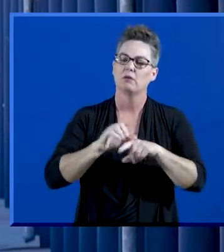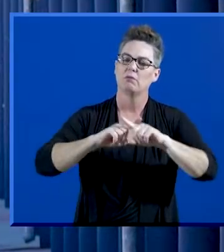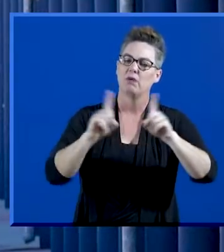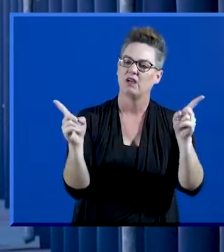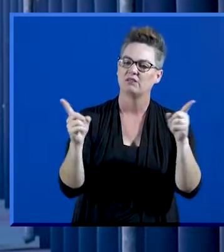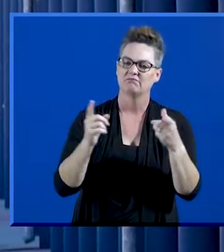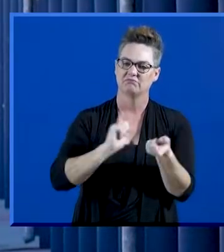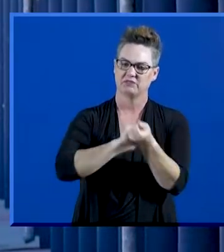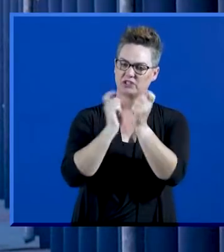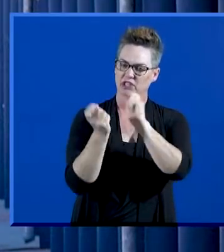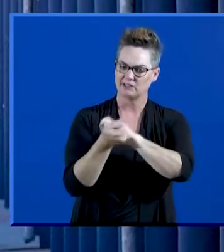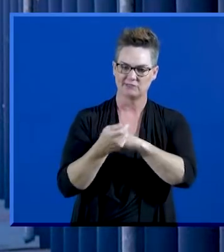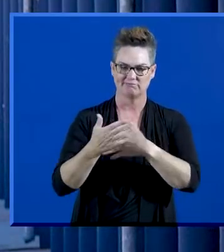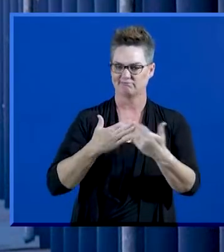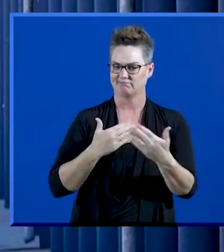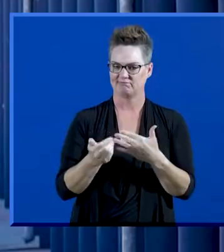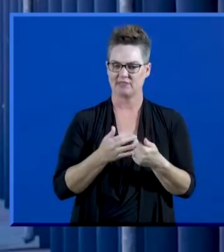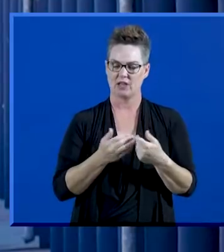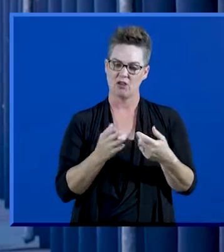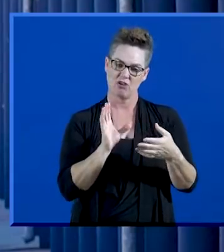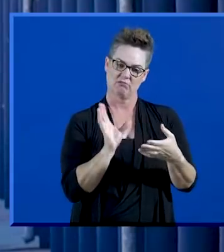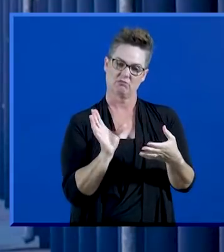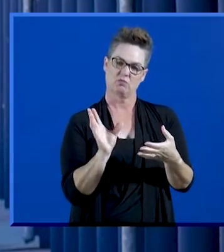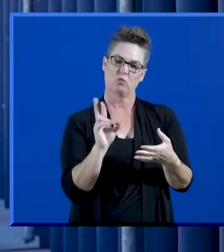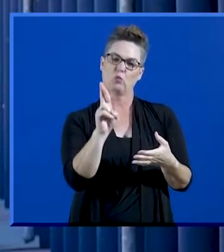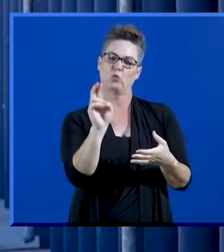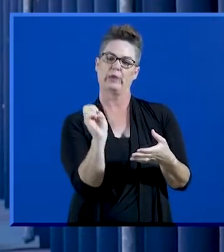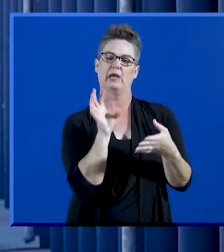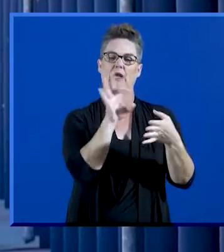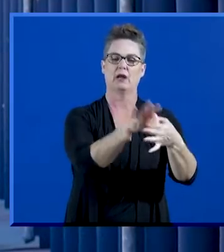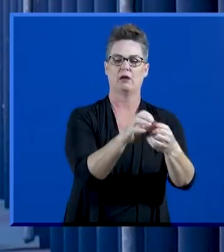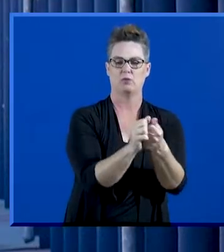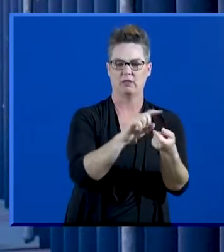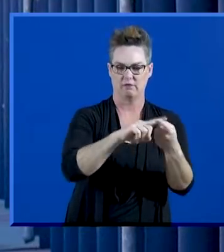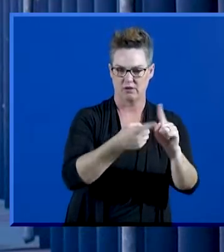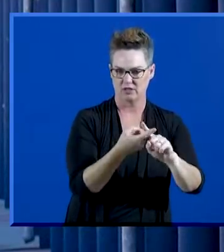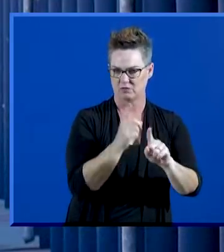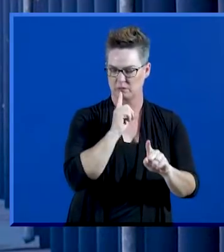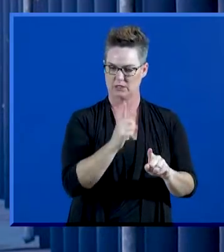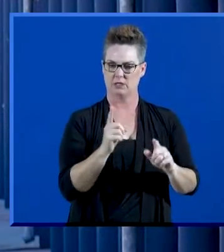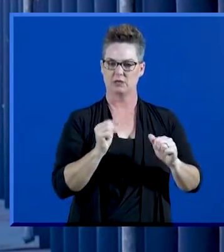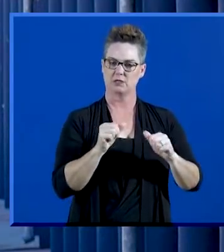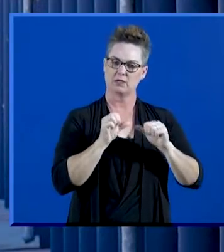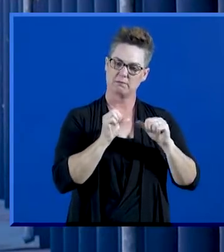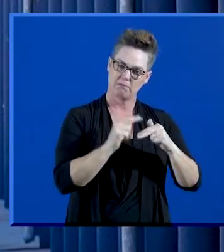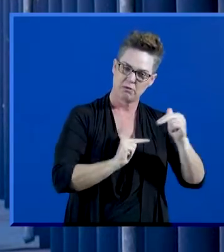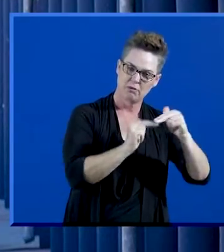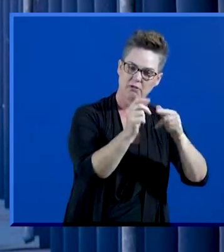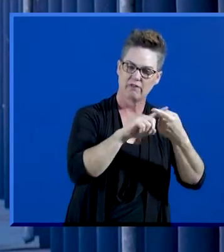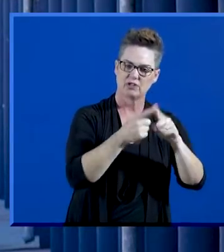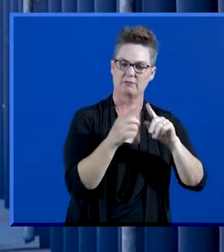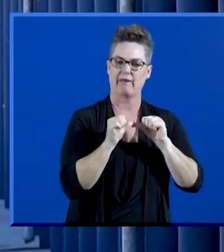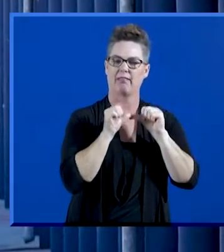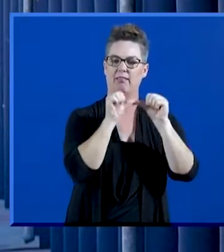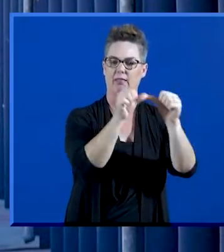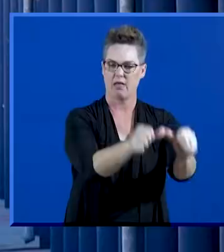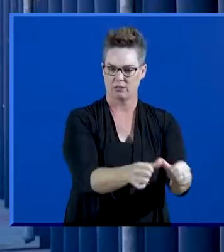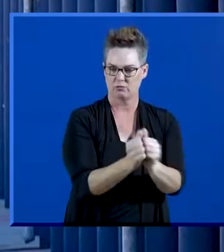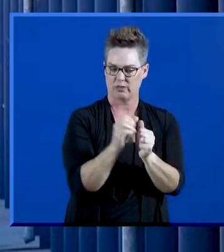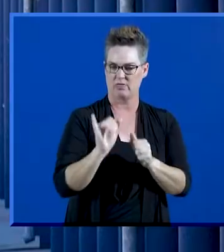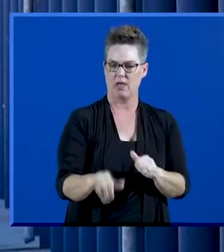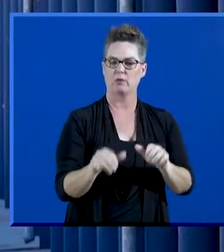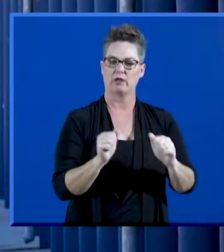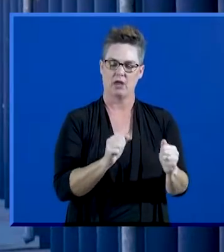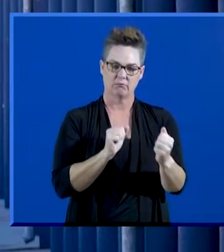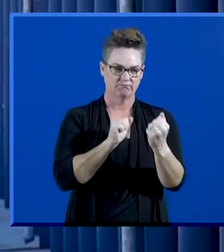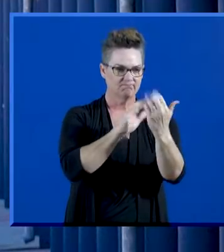ago. But despite our own changes, reconnecting with an old friend group has shown me that the connections we have recently built can